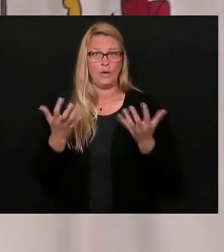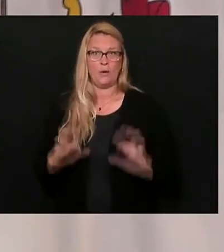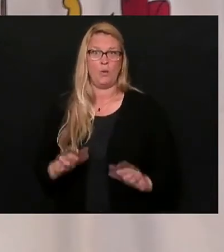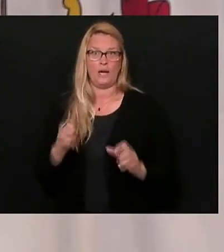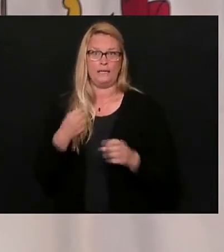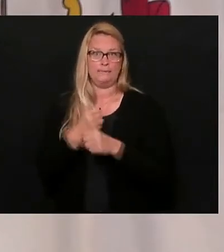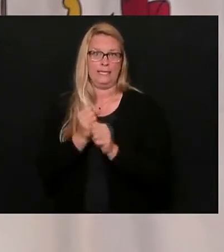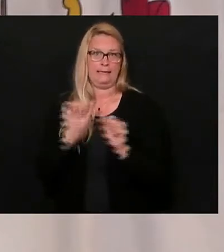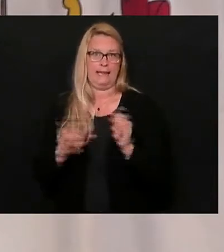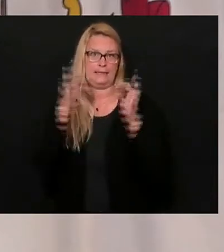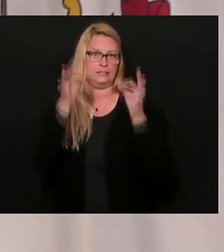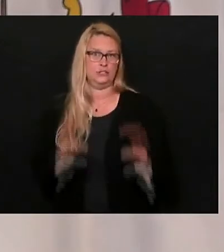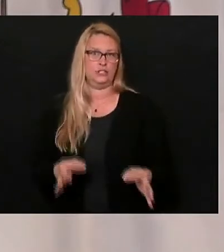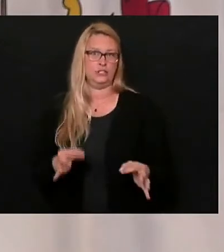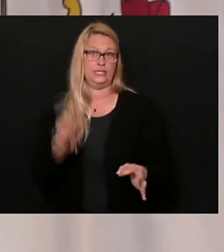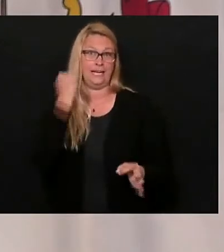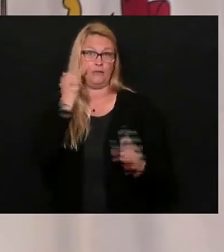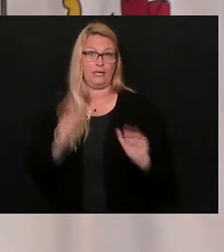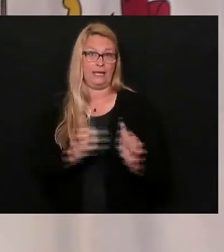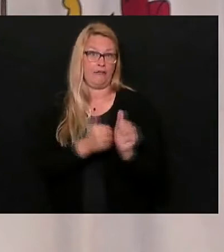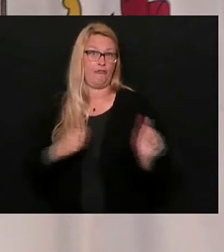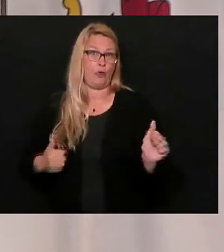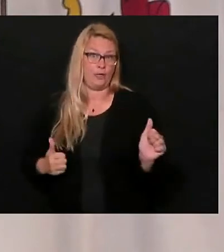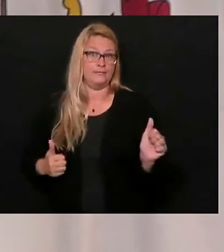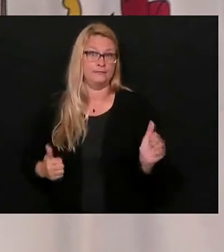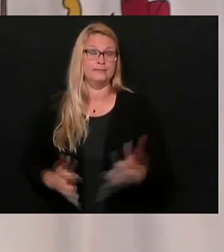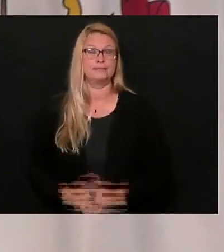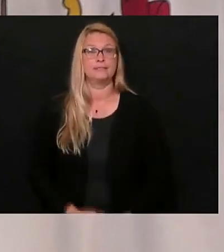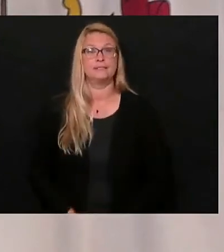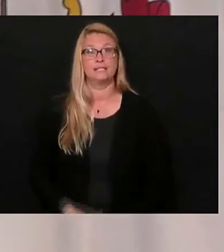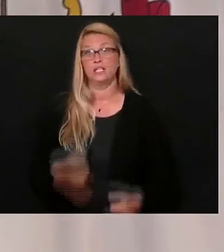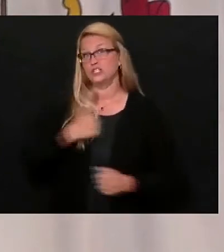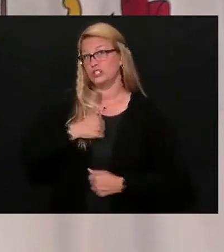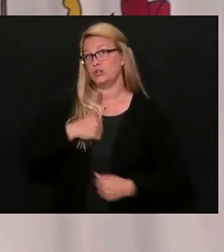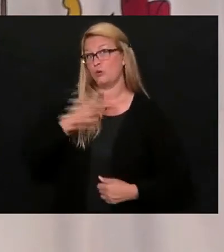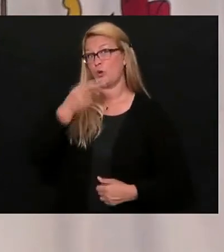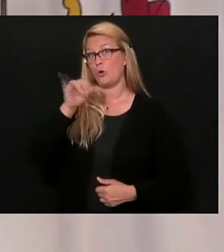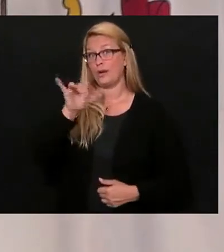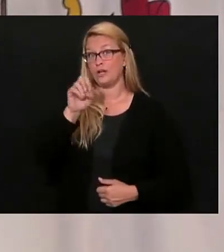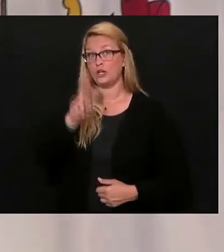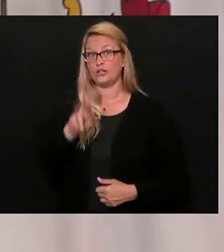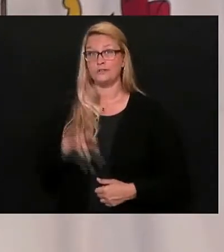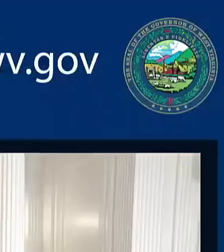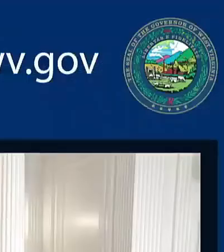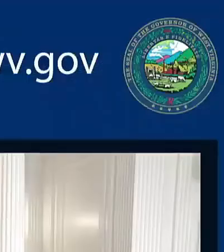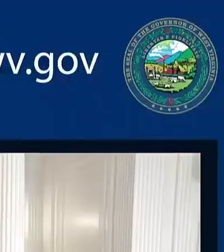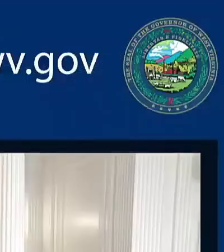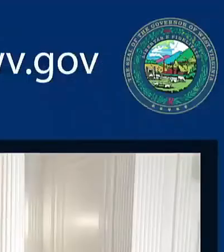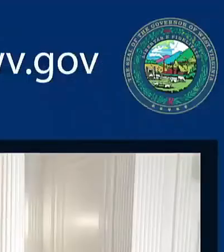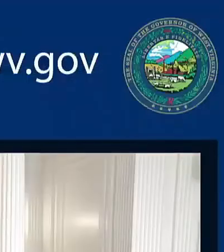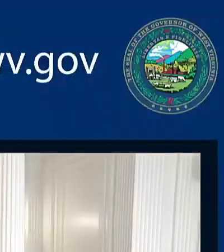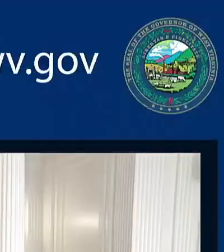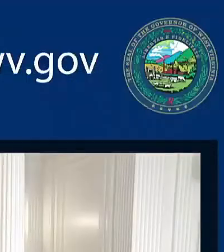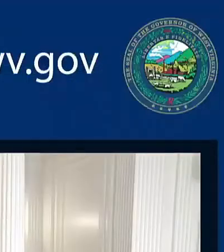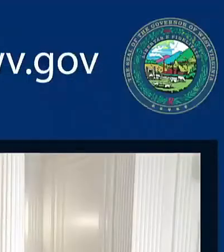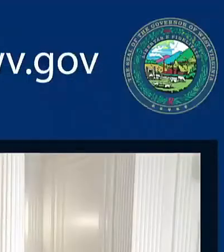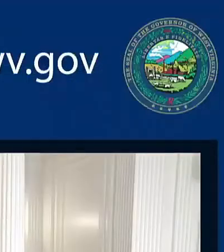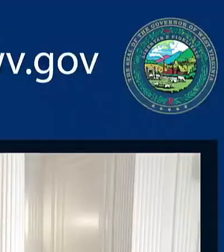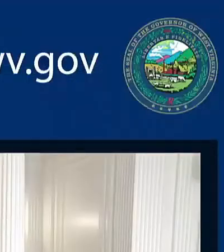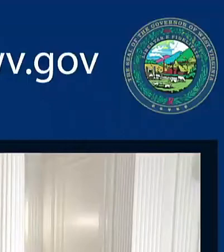way if we can possibly avoid it. But General Hoyer, if you'd like to add anything, or Mark, just reinforce